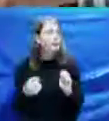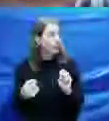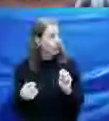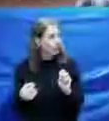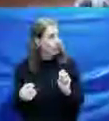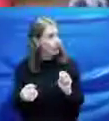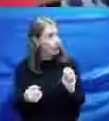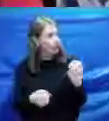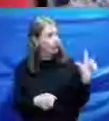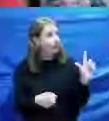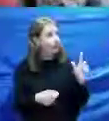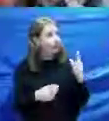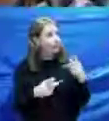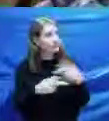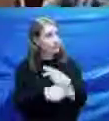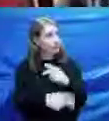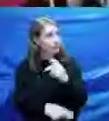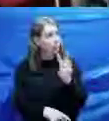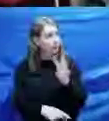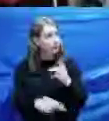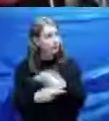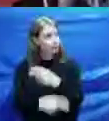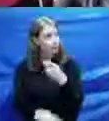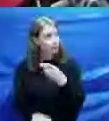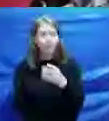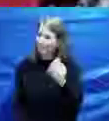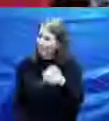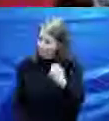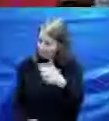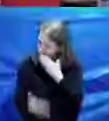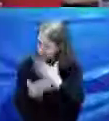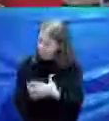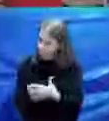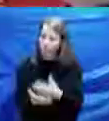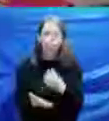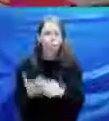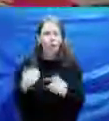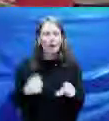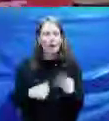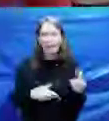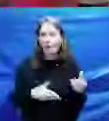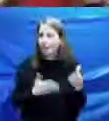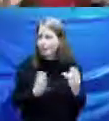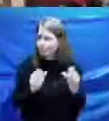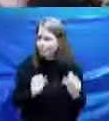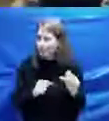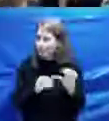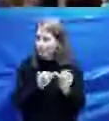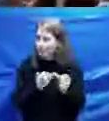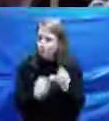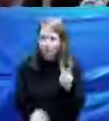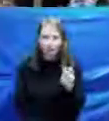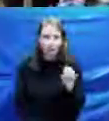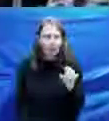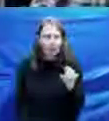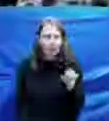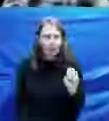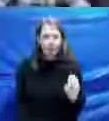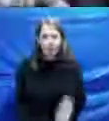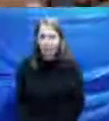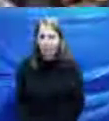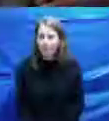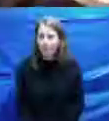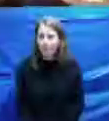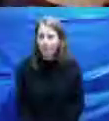you can write your name on the board. So length times width times height is one. What are two other ways? Oh, you can put a check by your name.